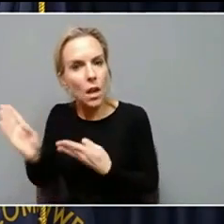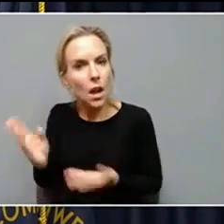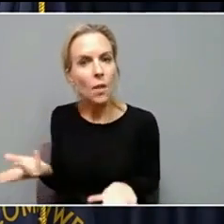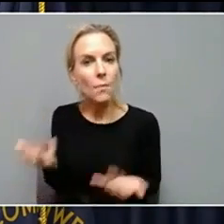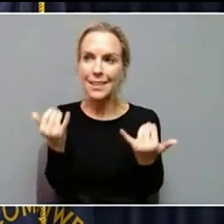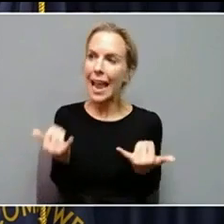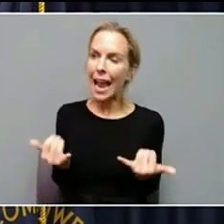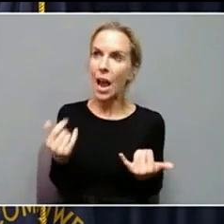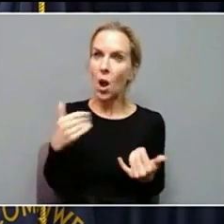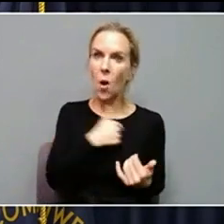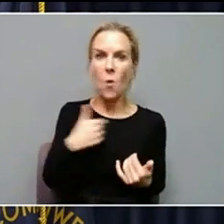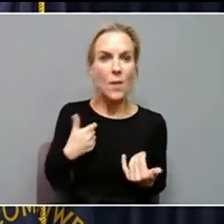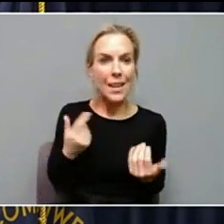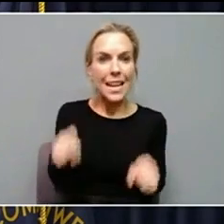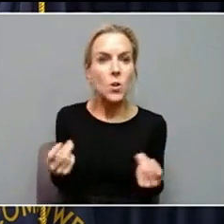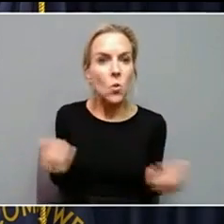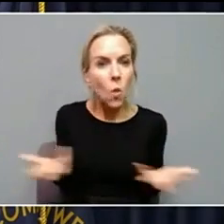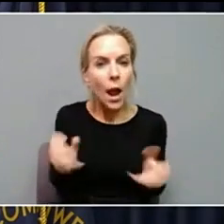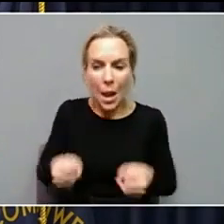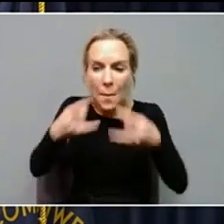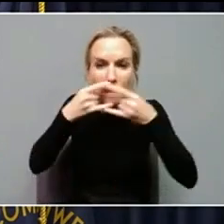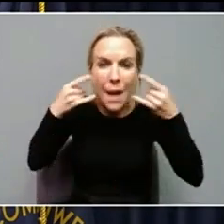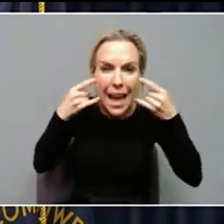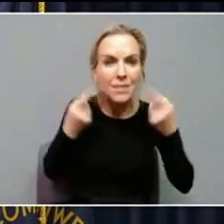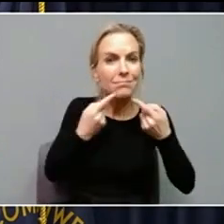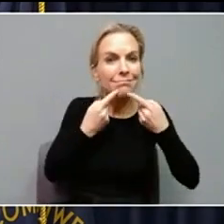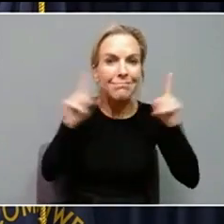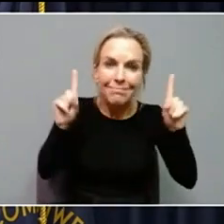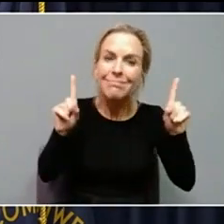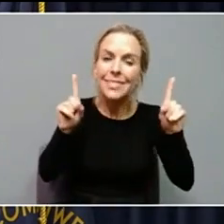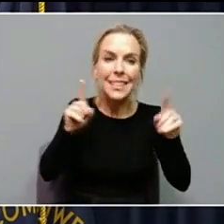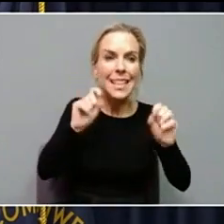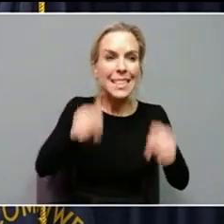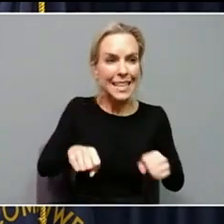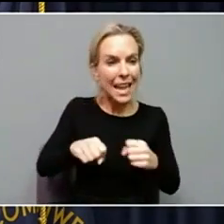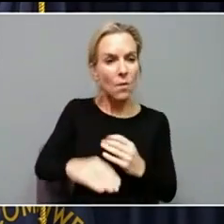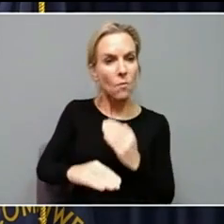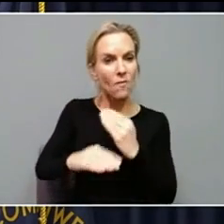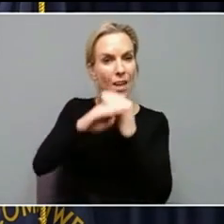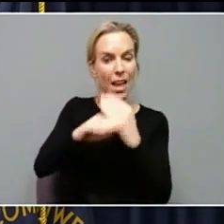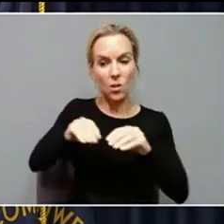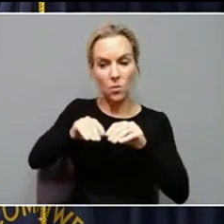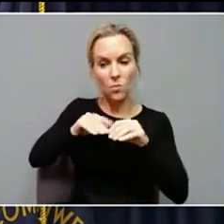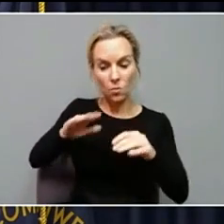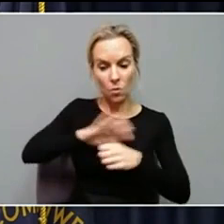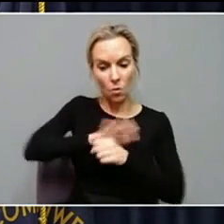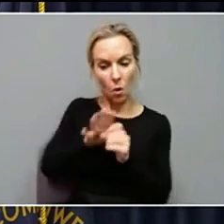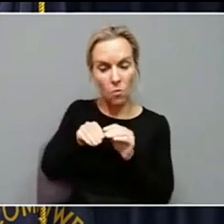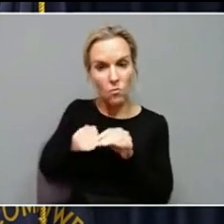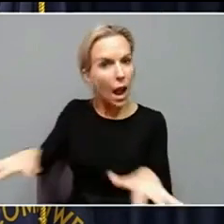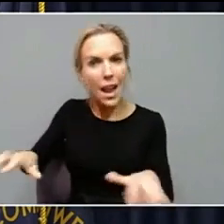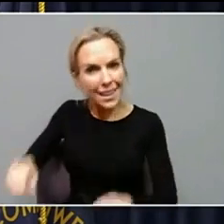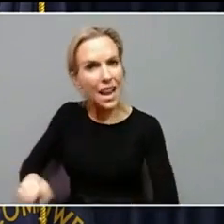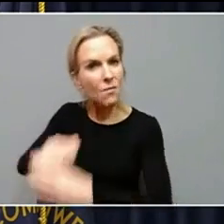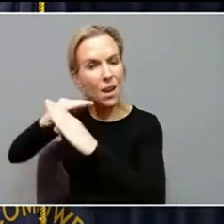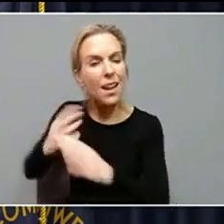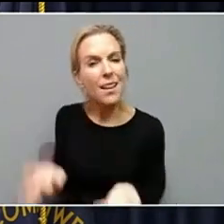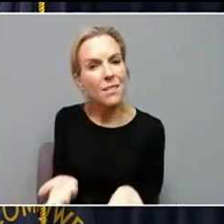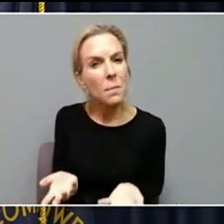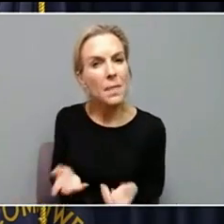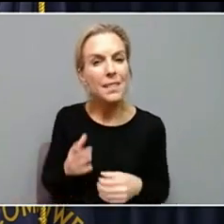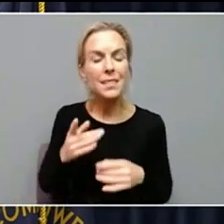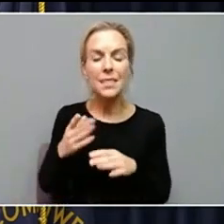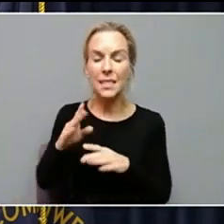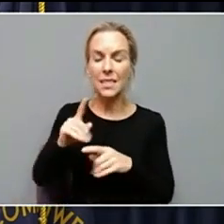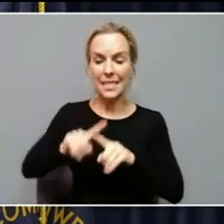can prevent the spread and ultimately have fewer people that are sick in need of hospitalization. The difference between now and